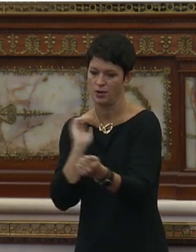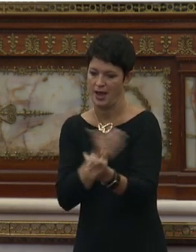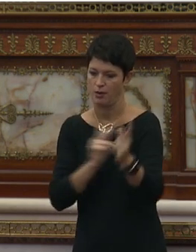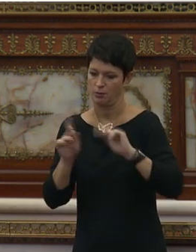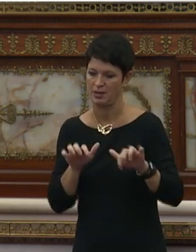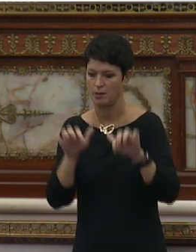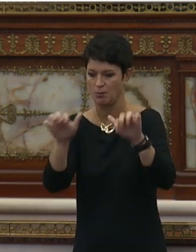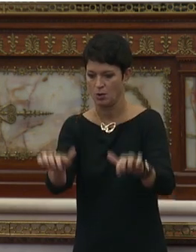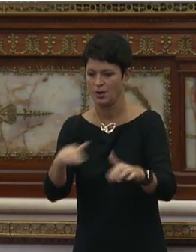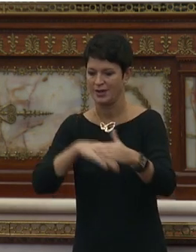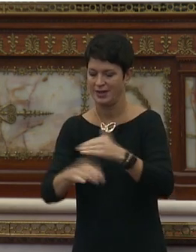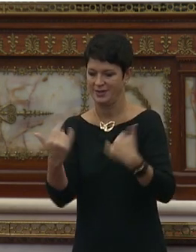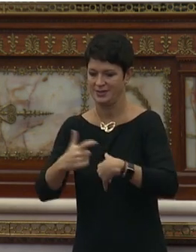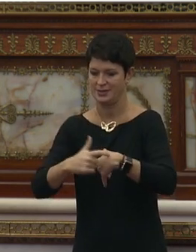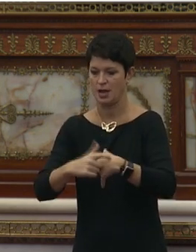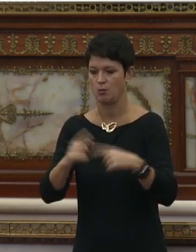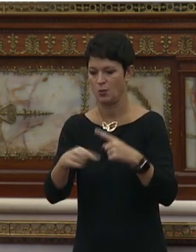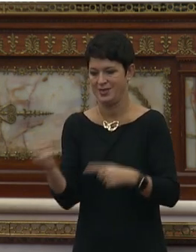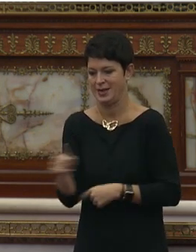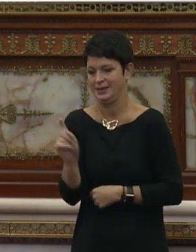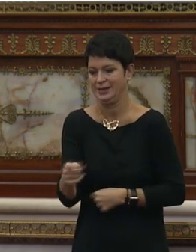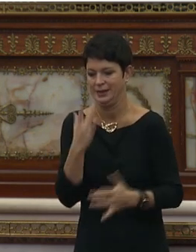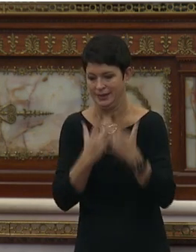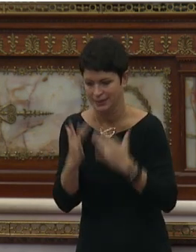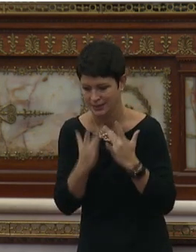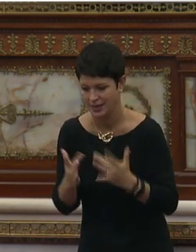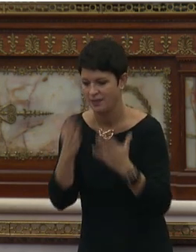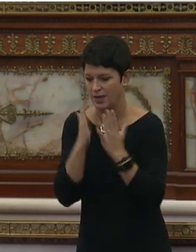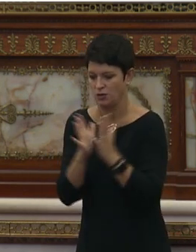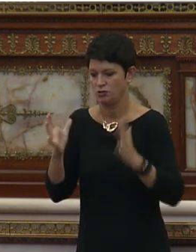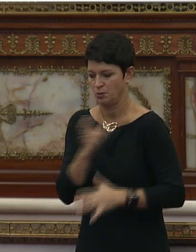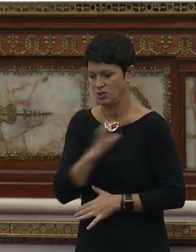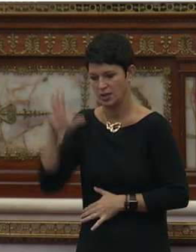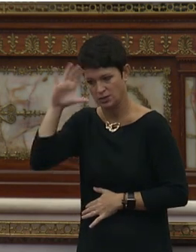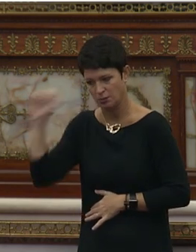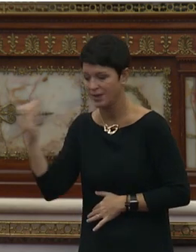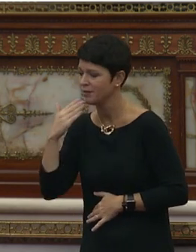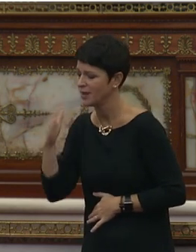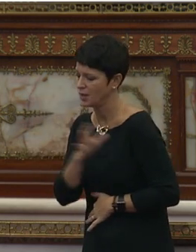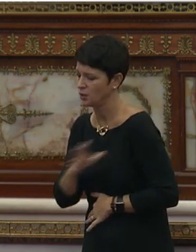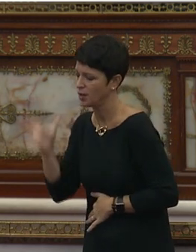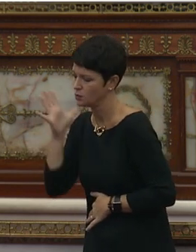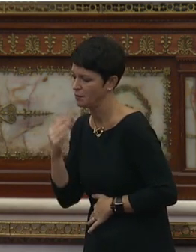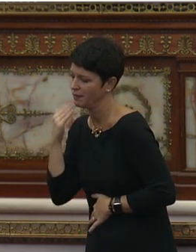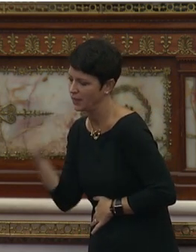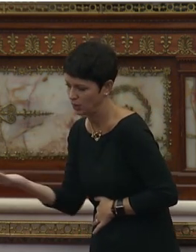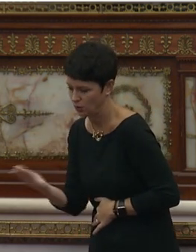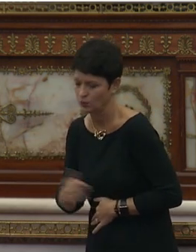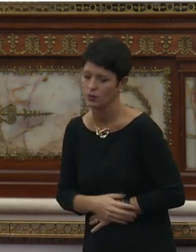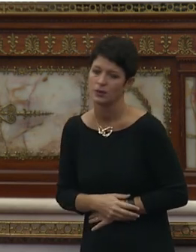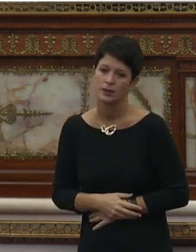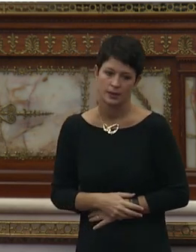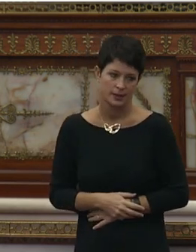constituents in this time of need. Thank you so much, Council President. Thank you, Councilwoman.